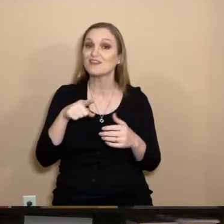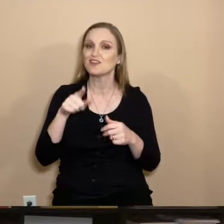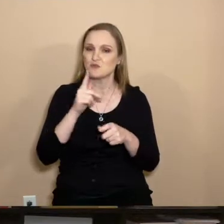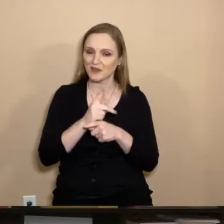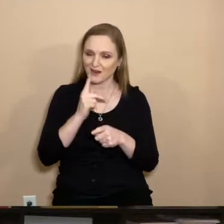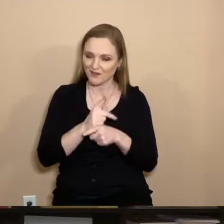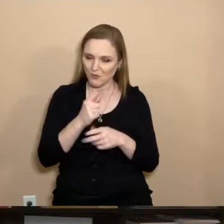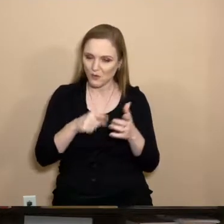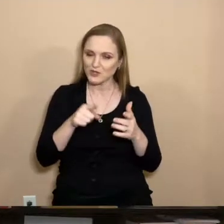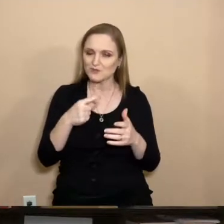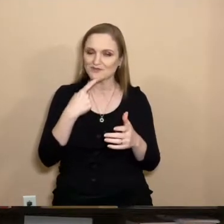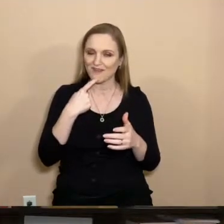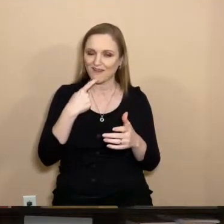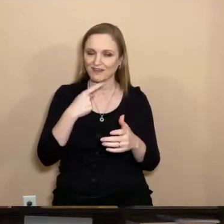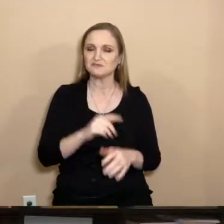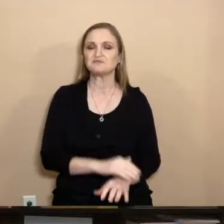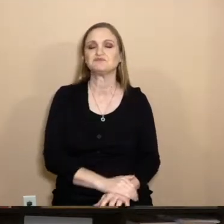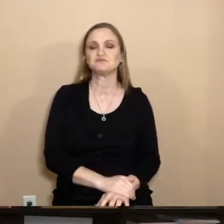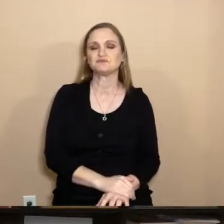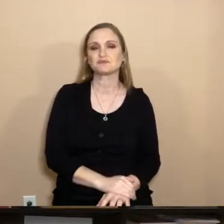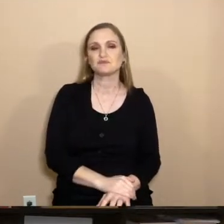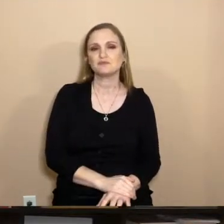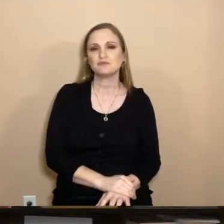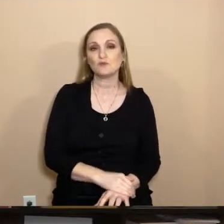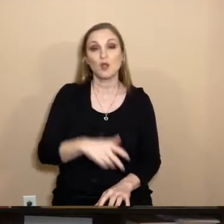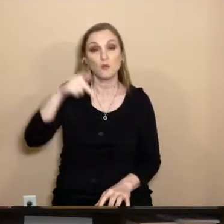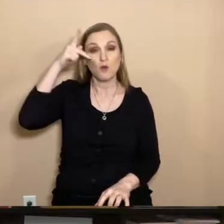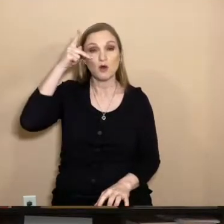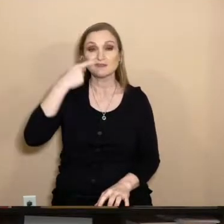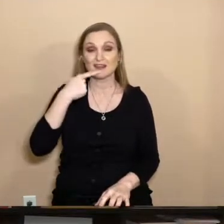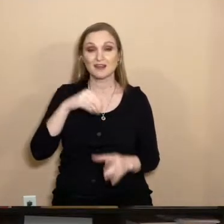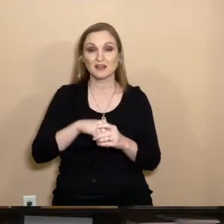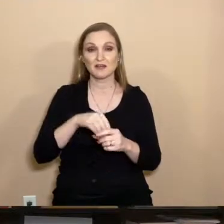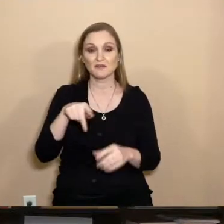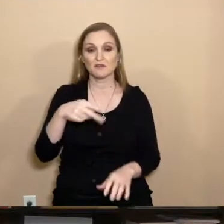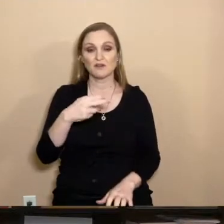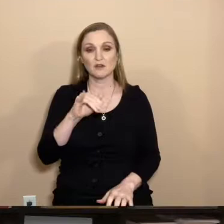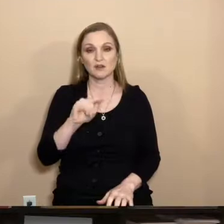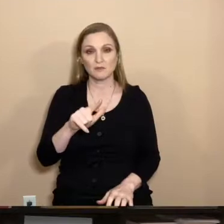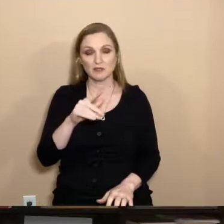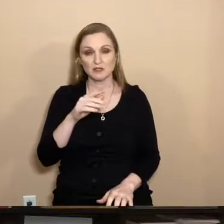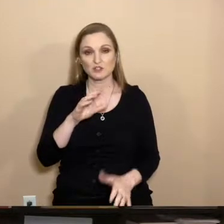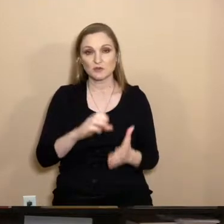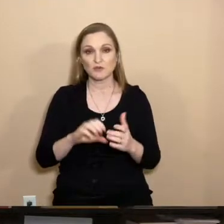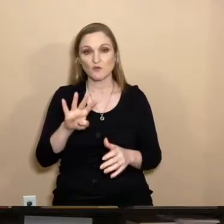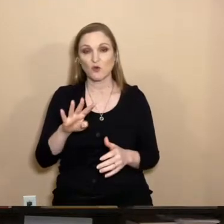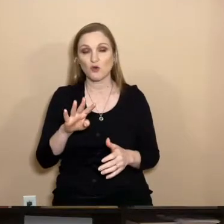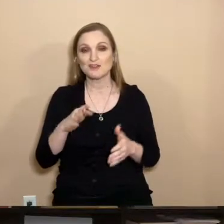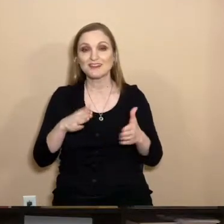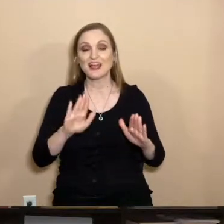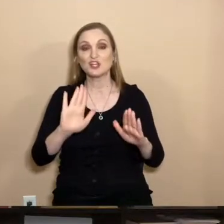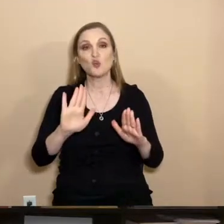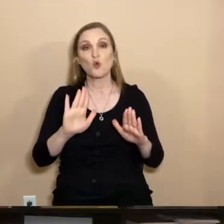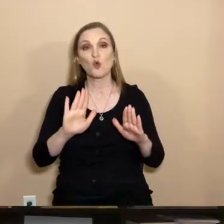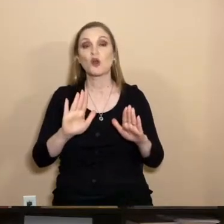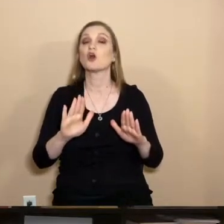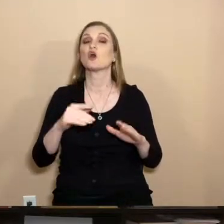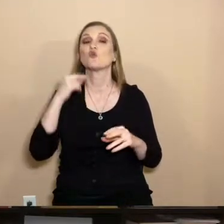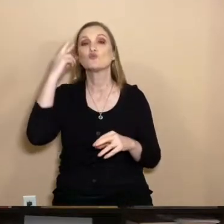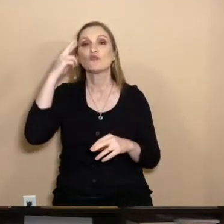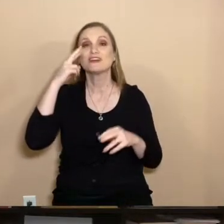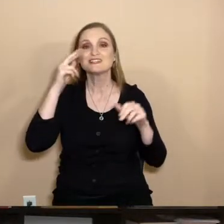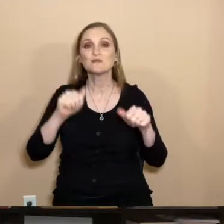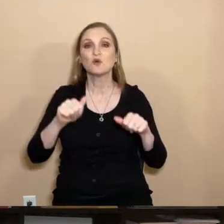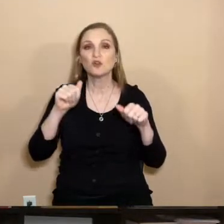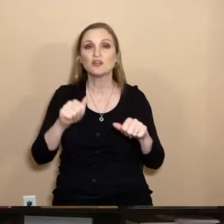them behind their back. And again, back to what Paul said in Philippians 4, let your reasonableness, your gentleness, your